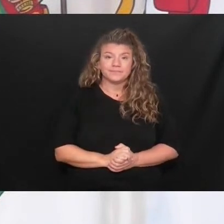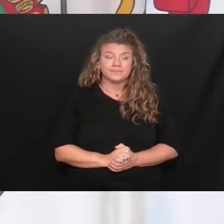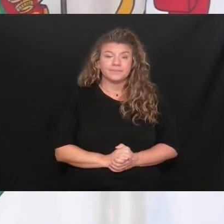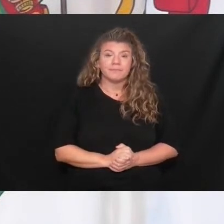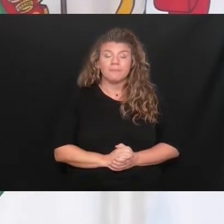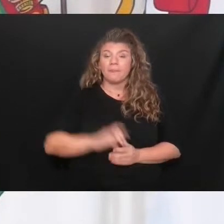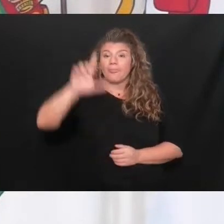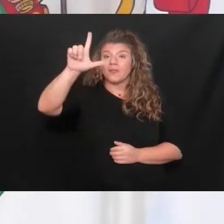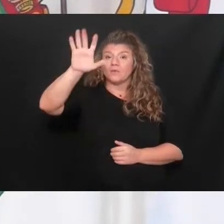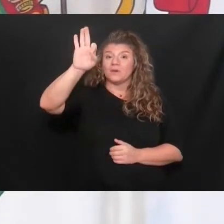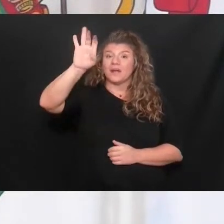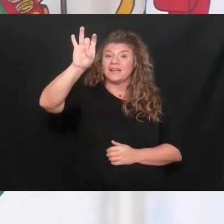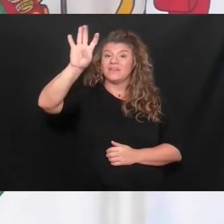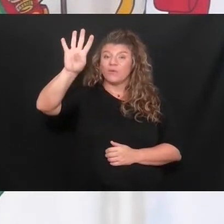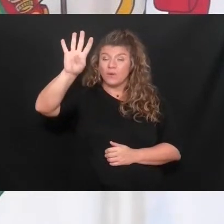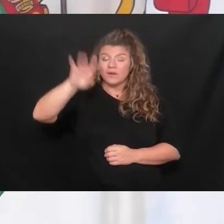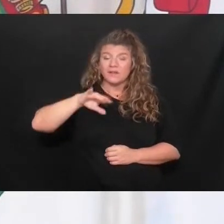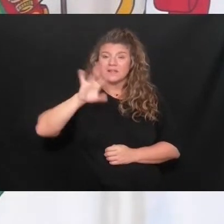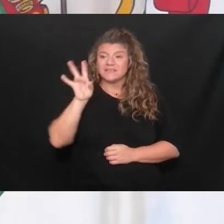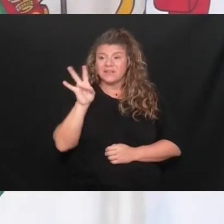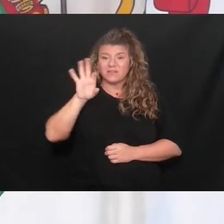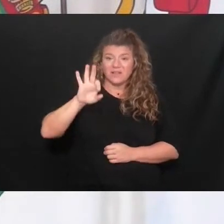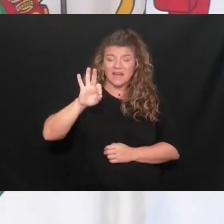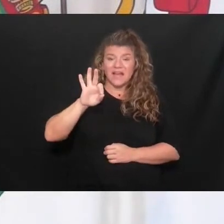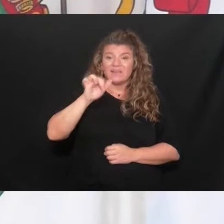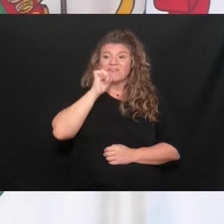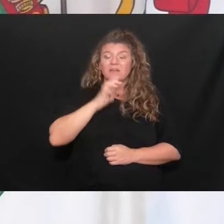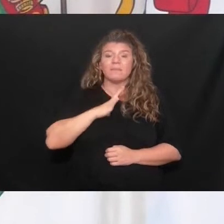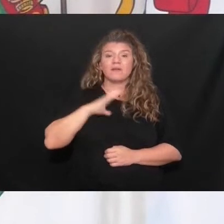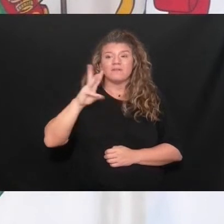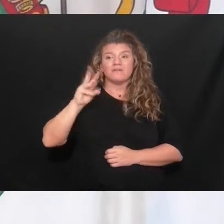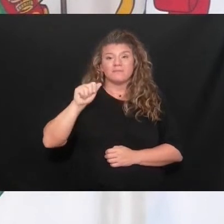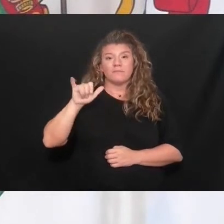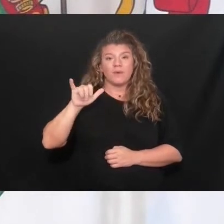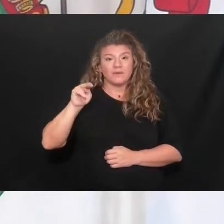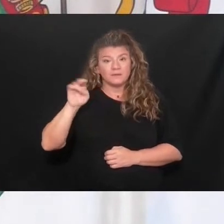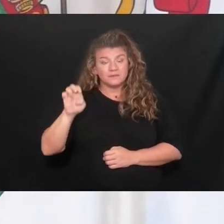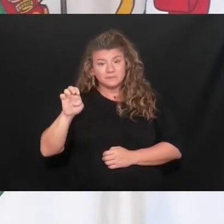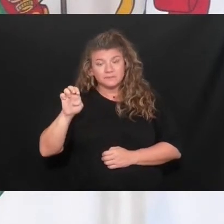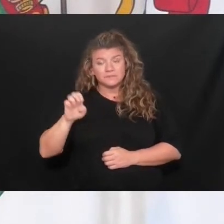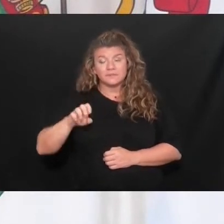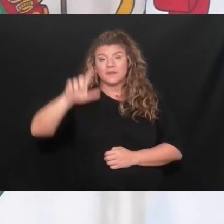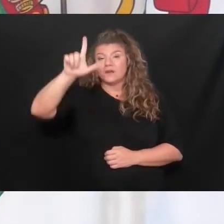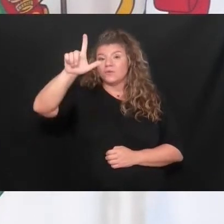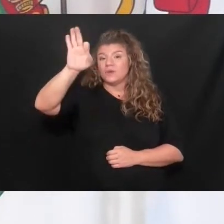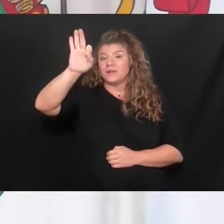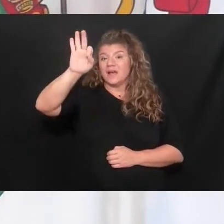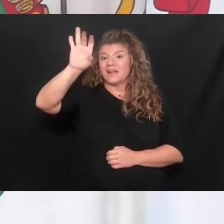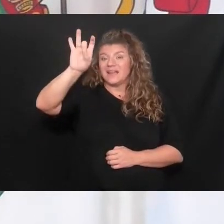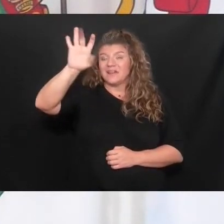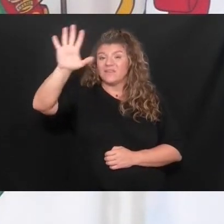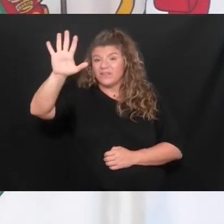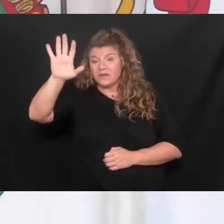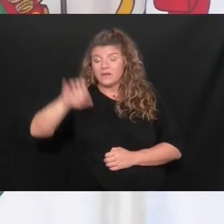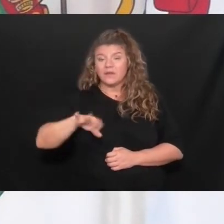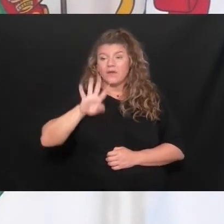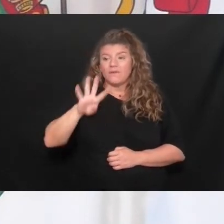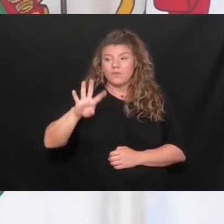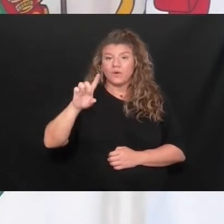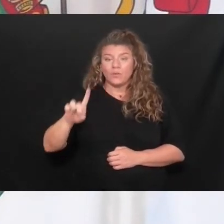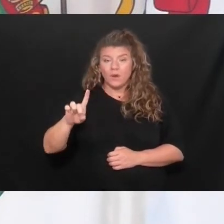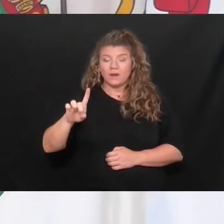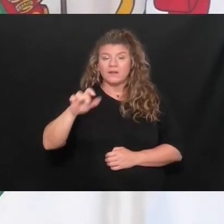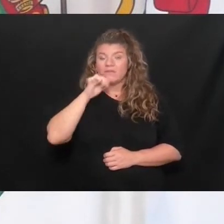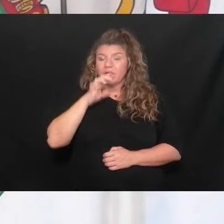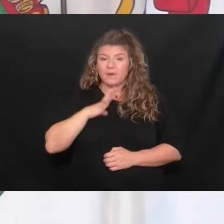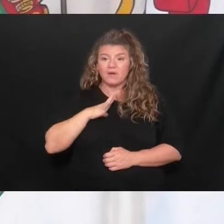The 2,984th death, a 79-year-old female from Wayne County. The 2,985th death, a